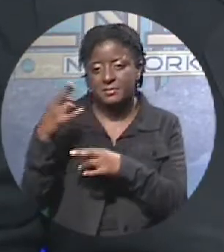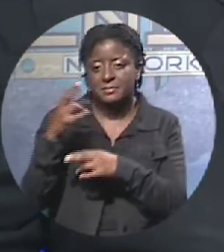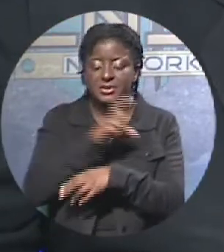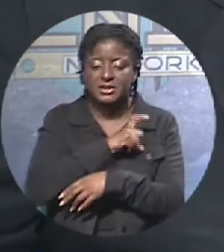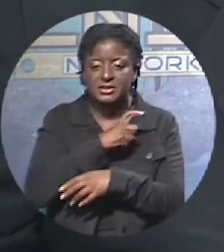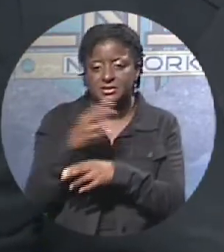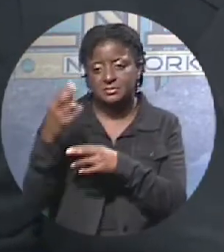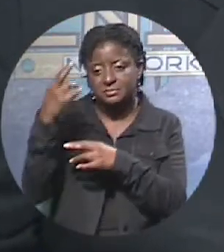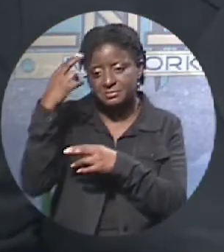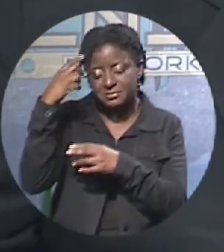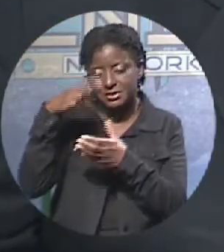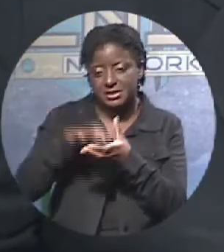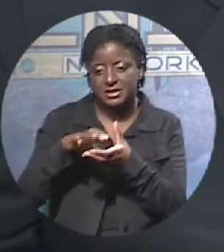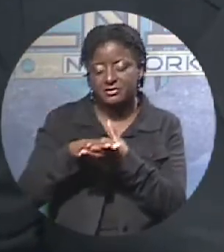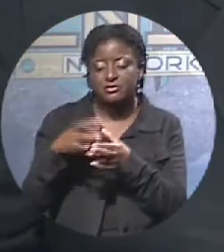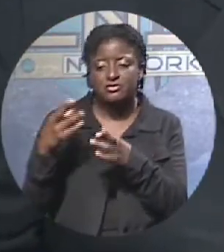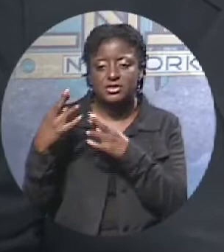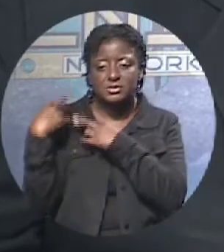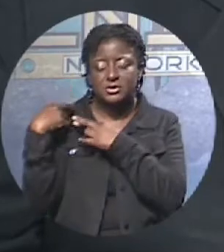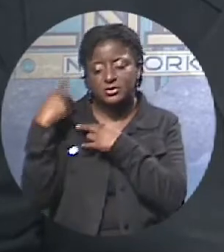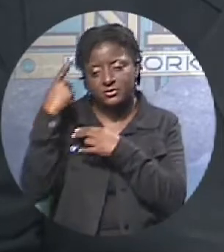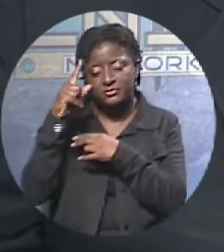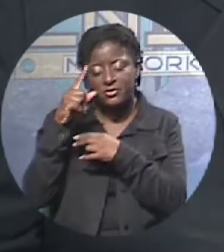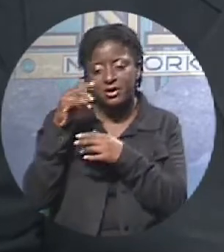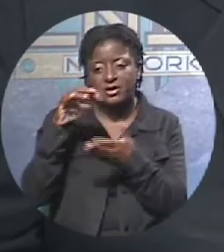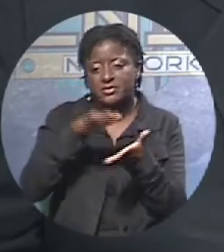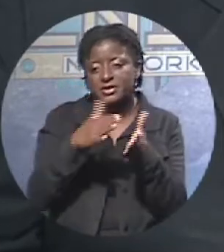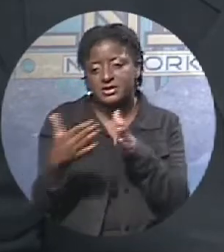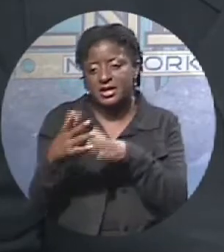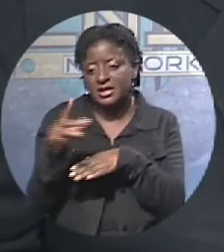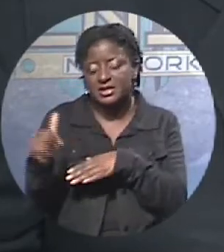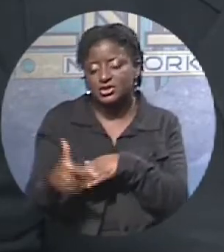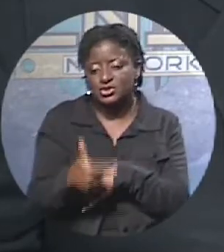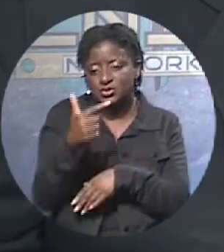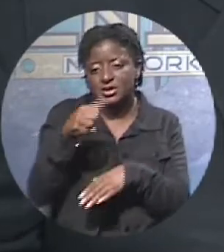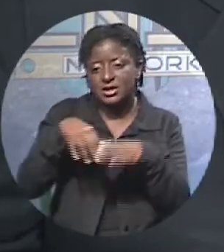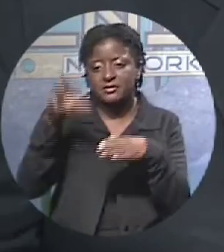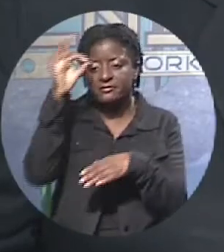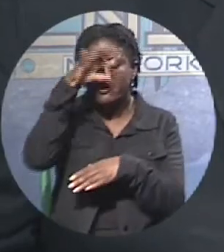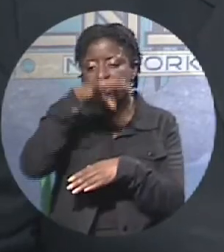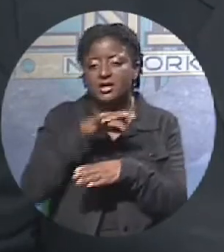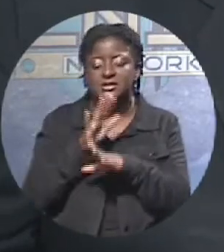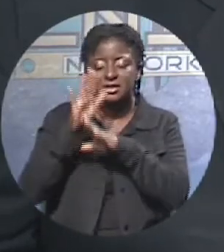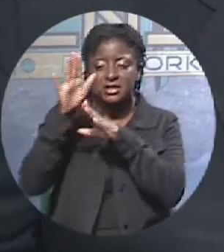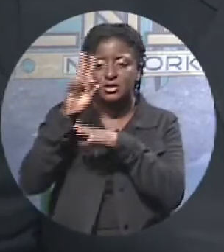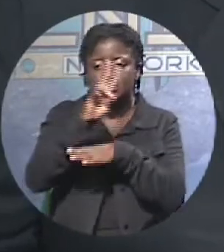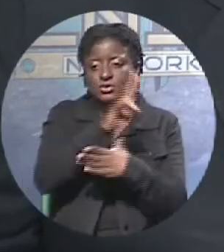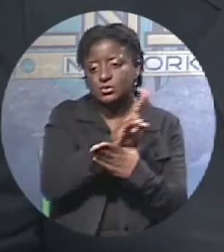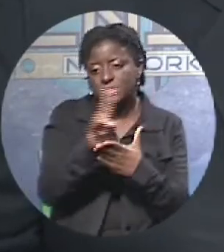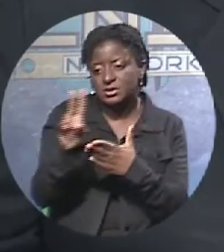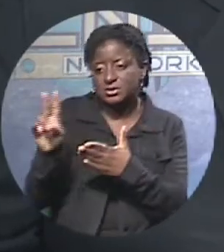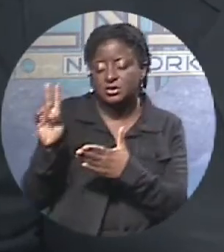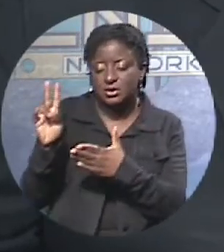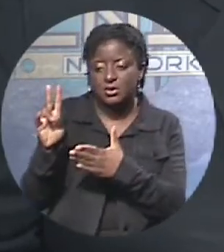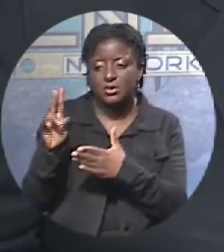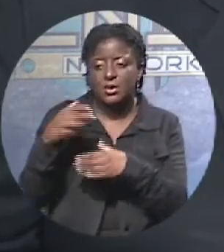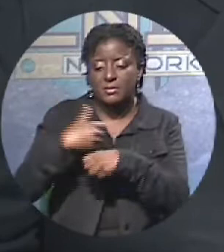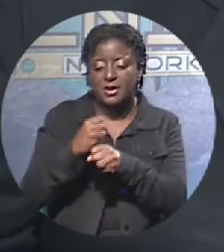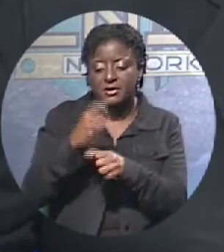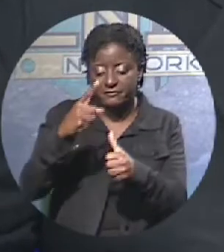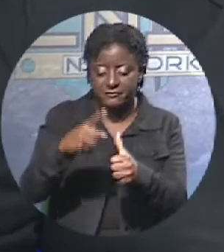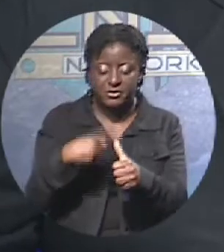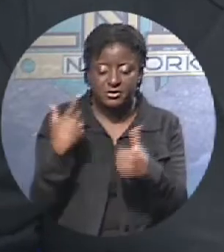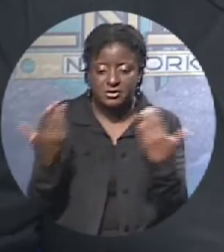deadly shooting in the Fox Hill area nearly 2 weeks ago made his first appearance in the South Street Magistrate Court today. And as Fern Carey tells us, the defendant is